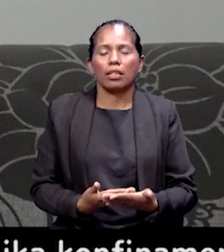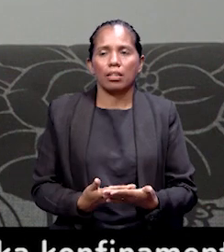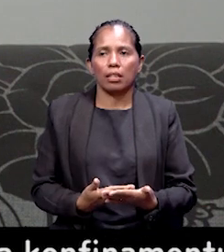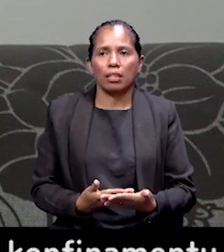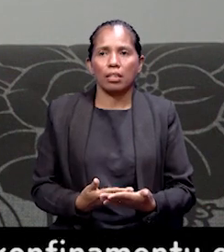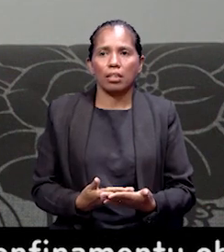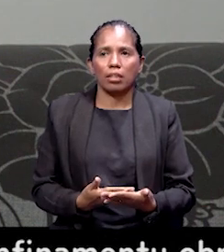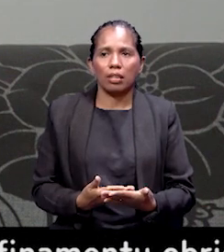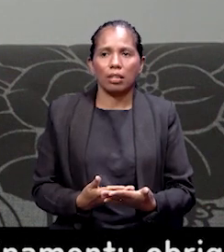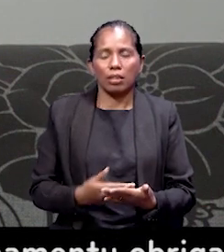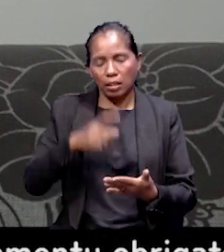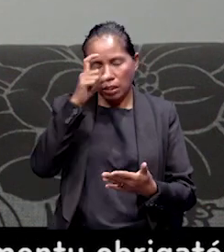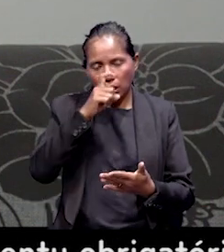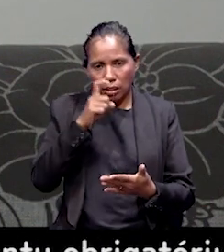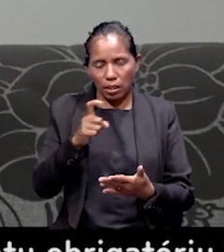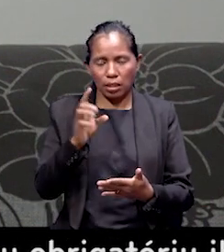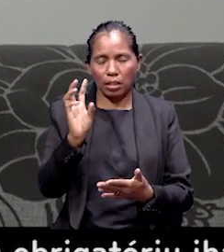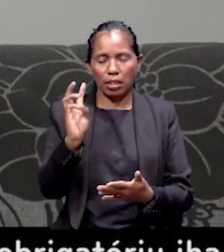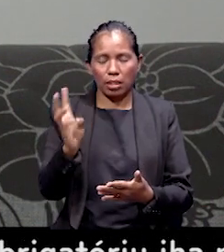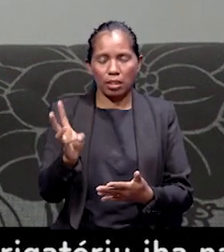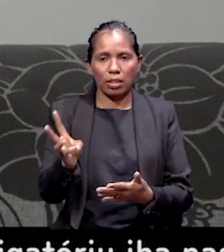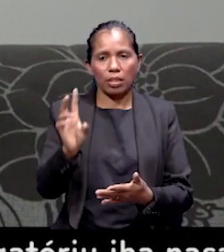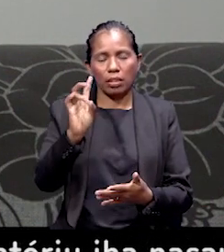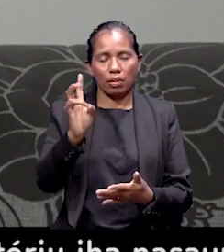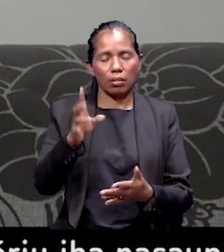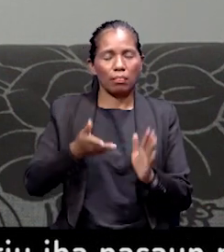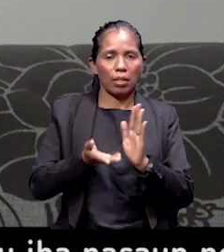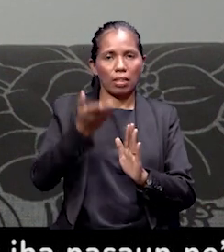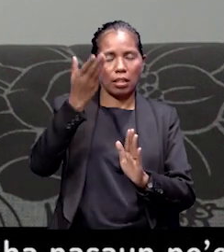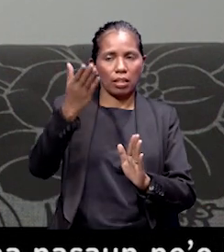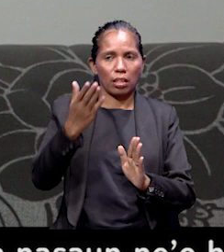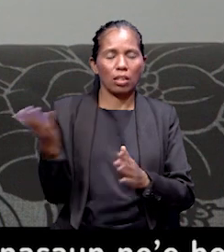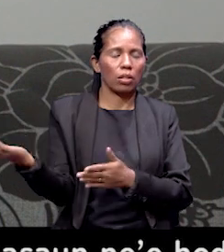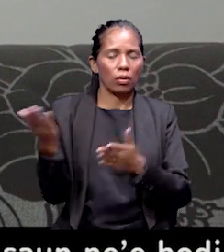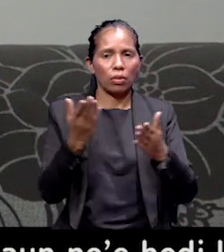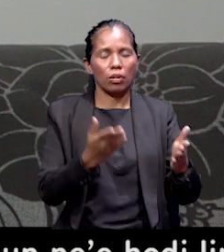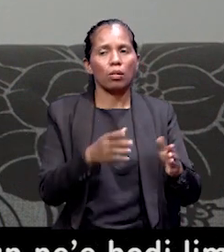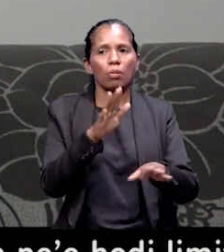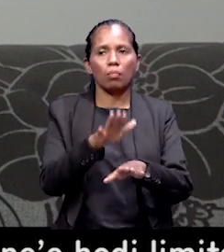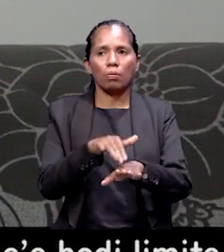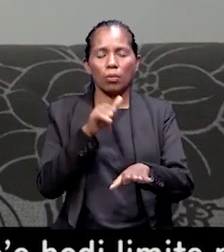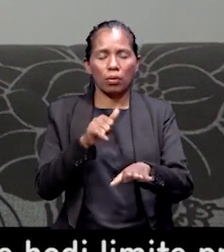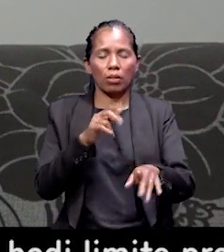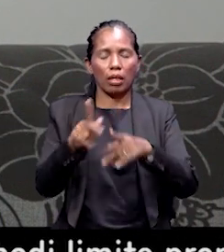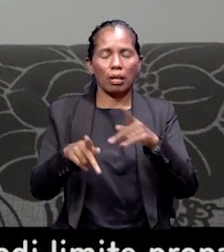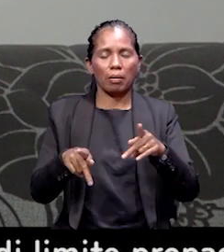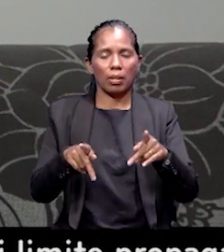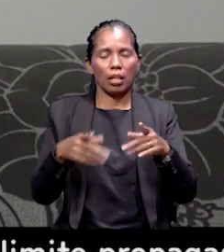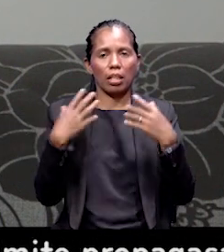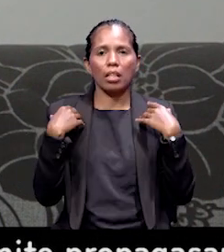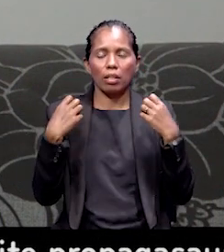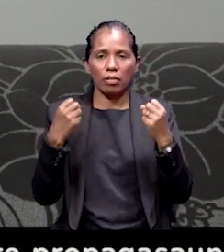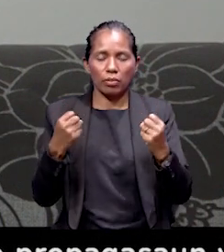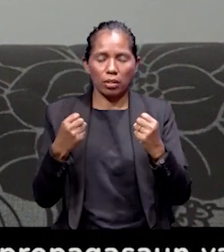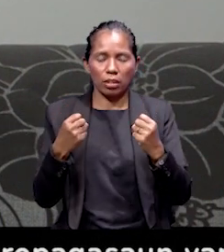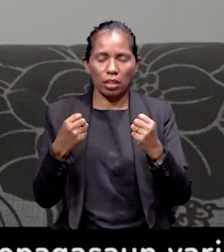toona 70-80% balete, maka loriana situasaina bolu imunidade natural, né,